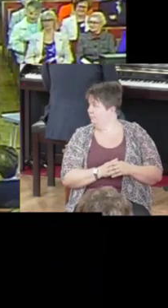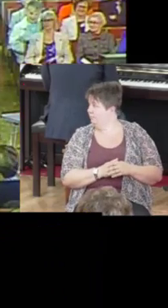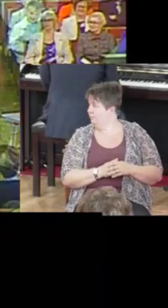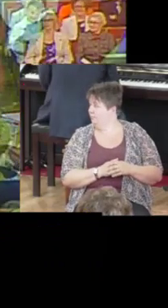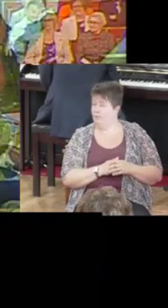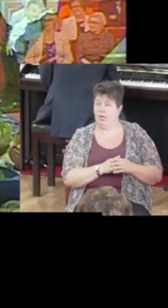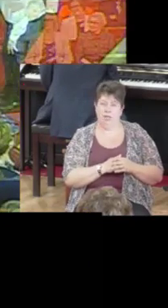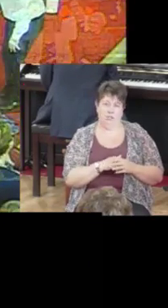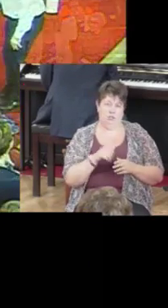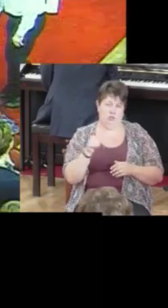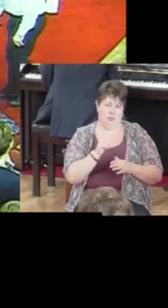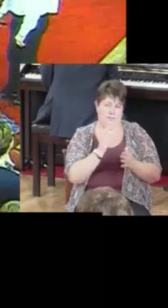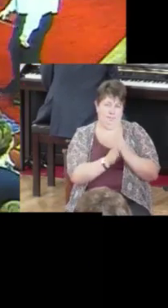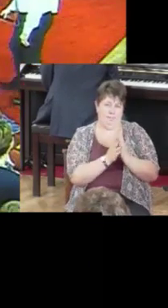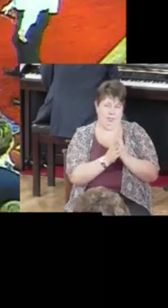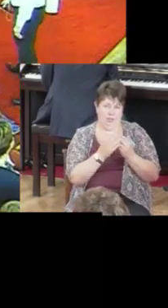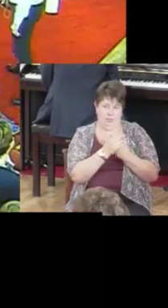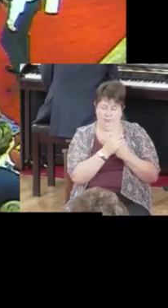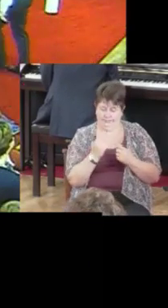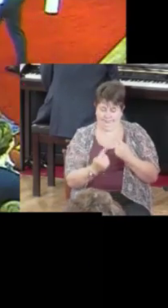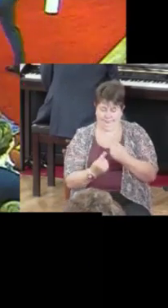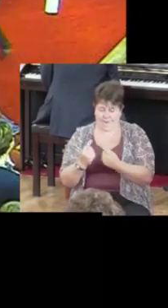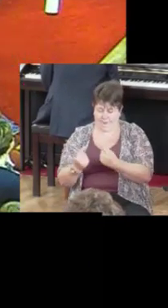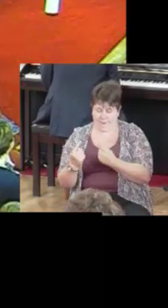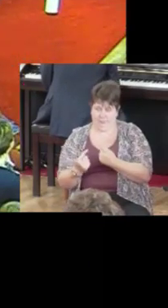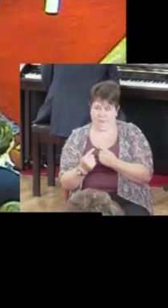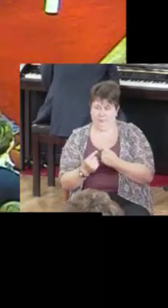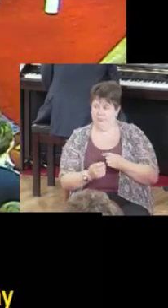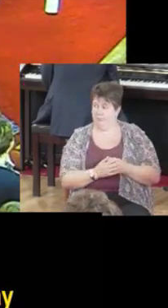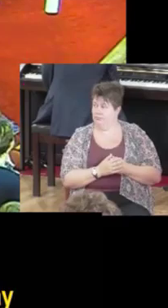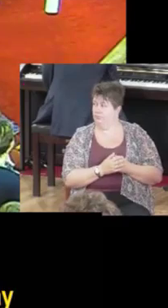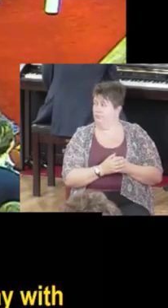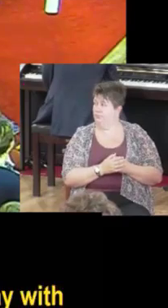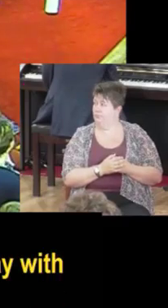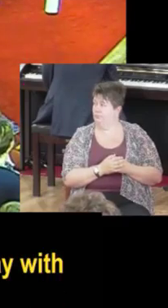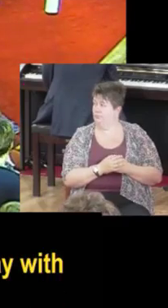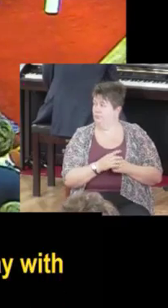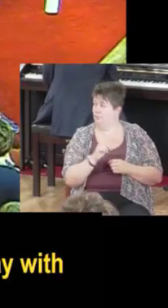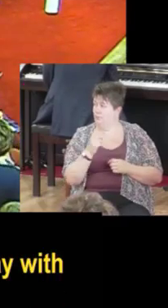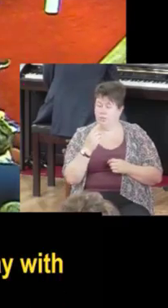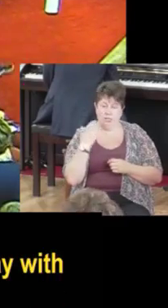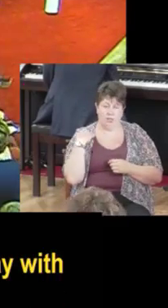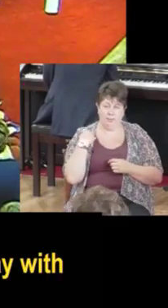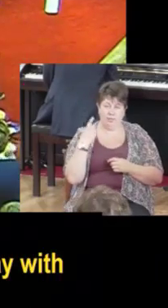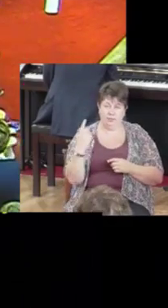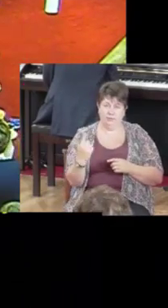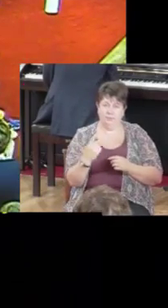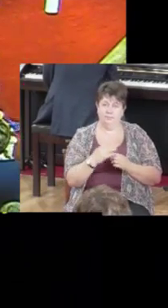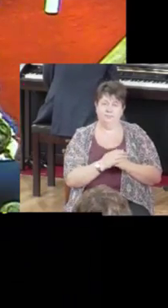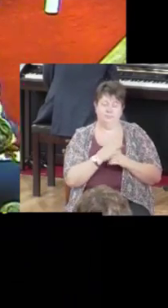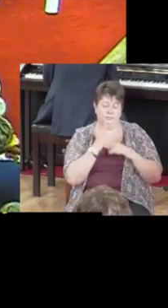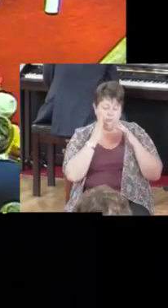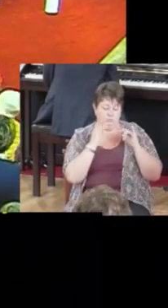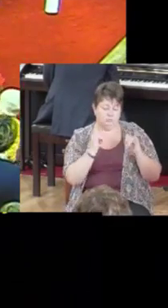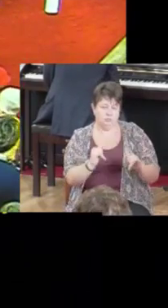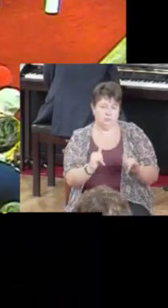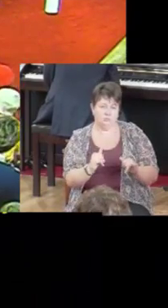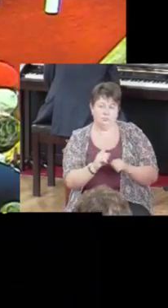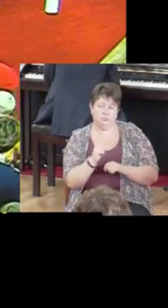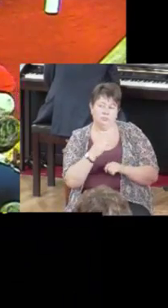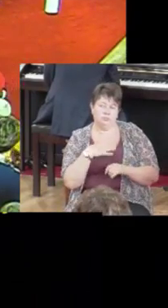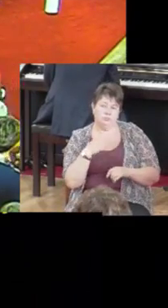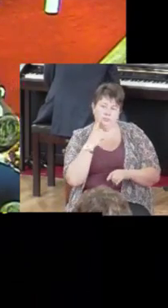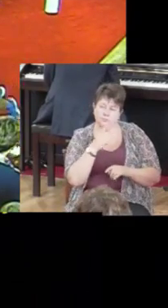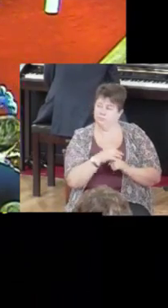with each other. Play with each other, absolutely. And I think Luke at the back, did you have your hand up? Let me come and just check out what you wanted to